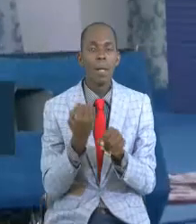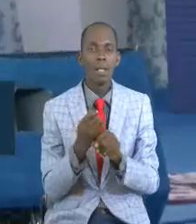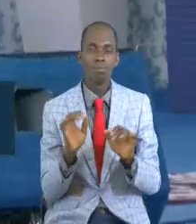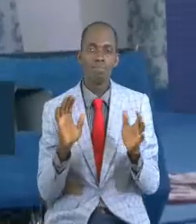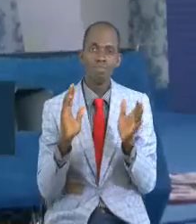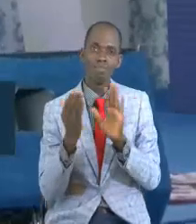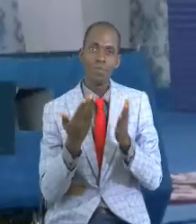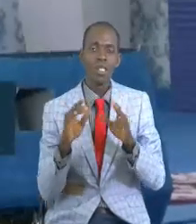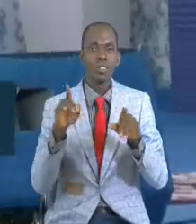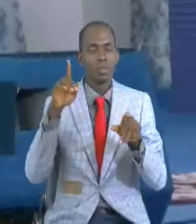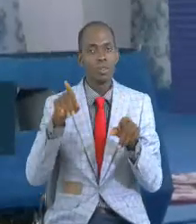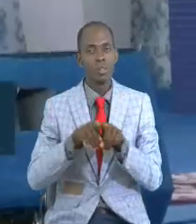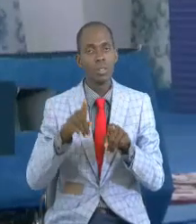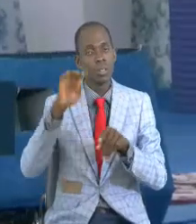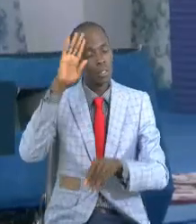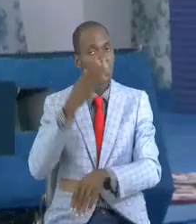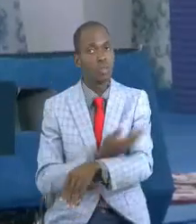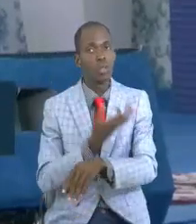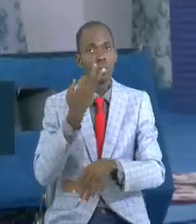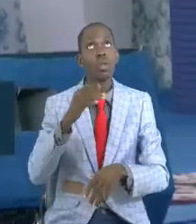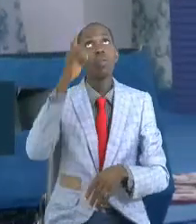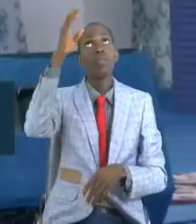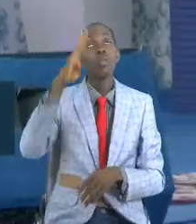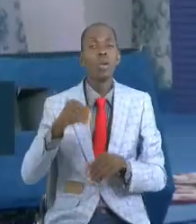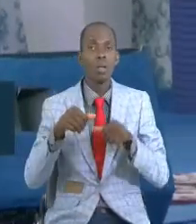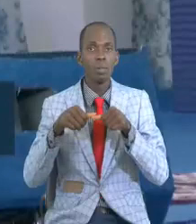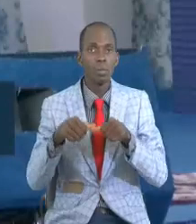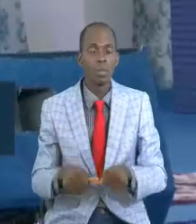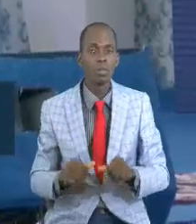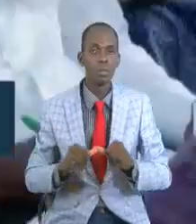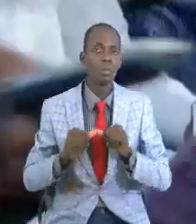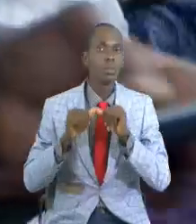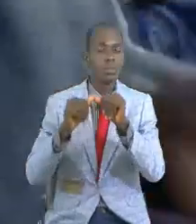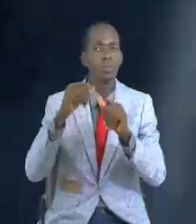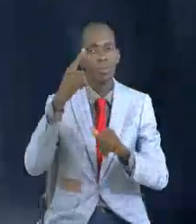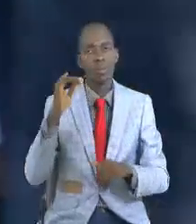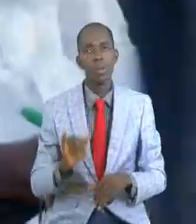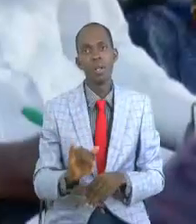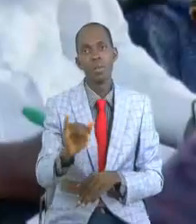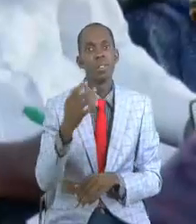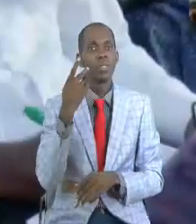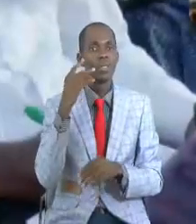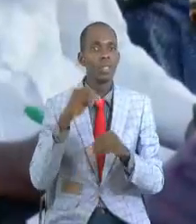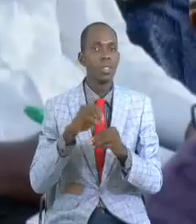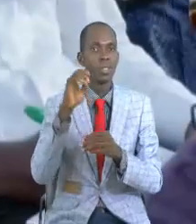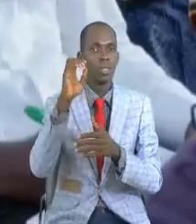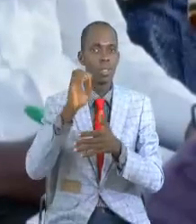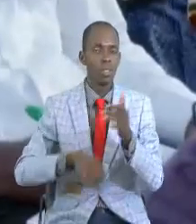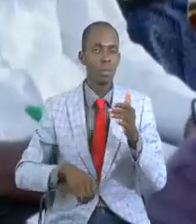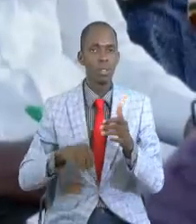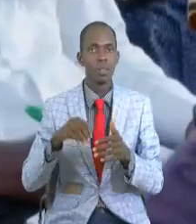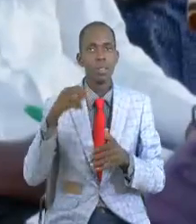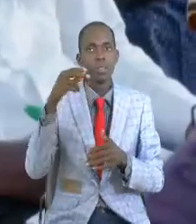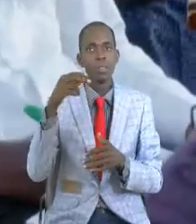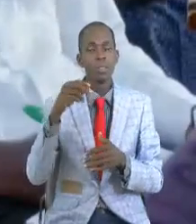god abideth he praised continually forever look at church 24 there in verse